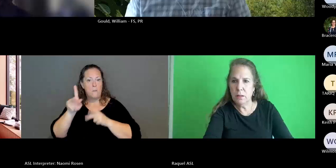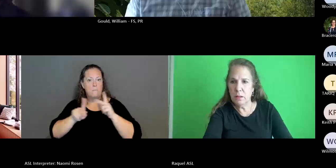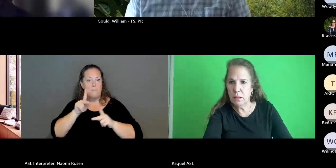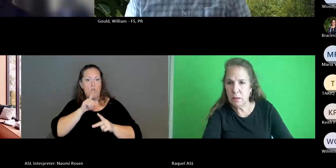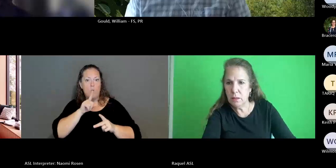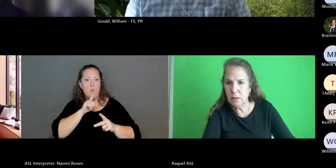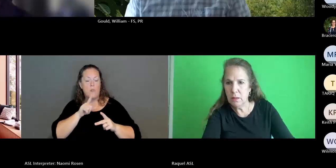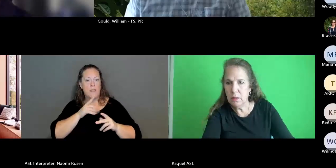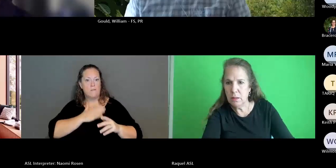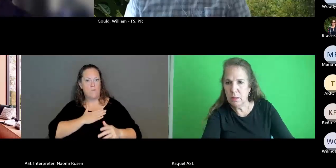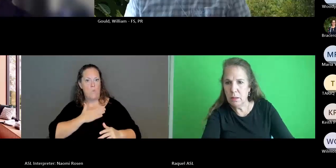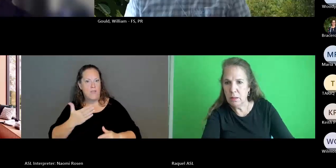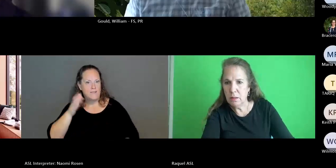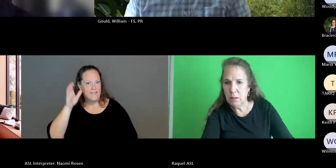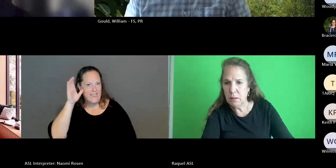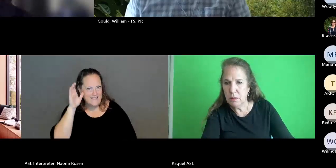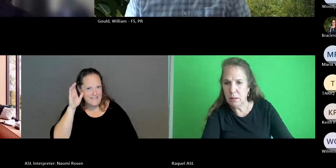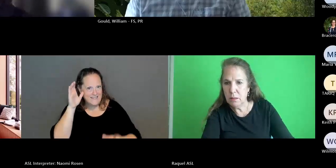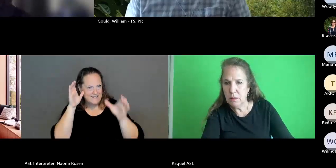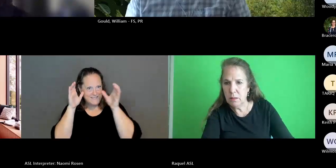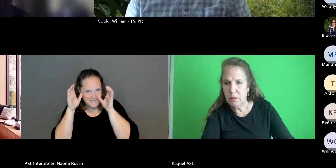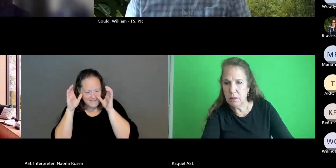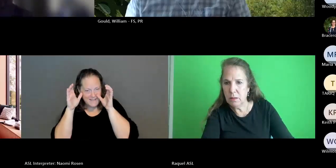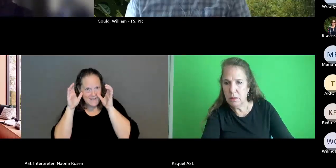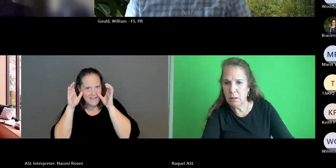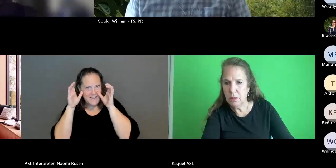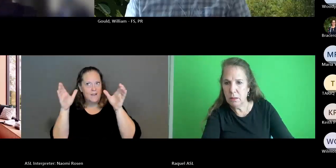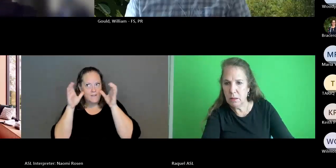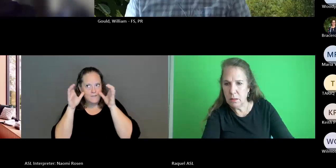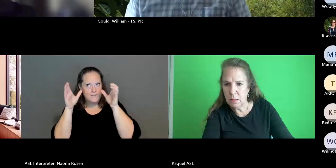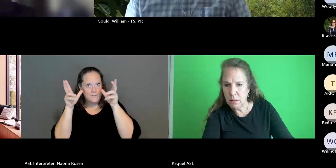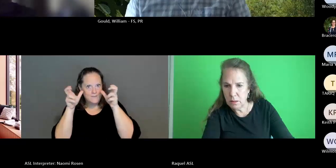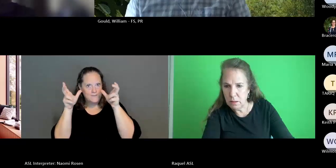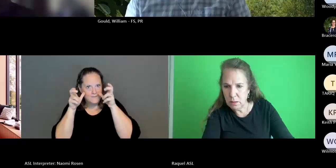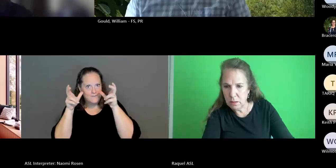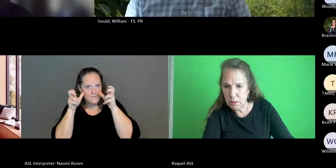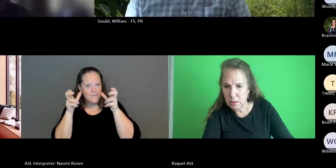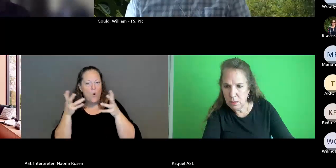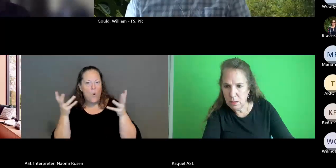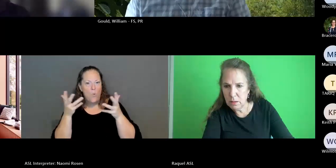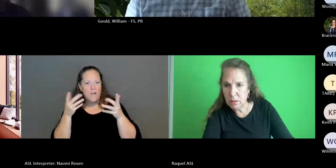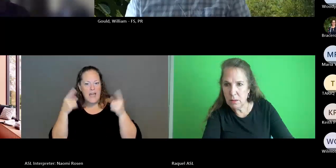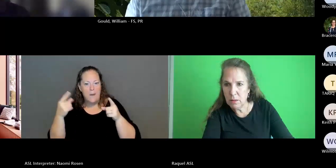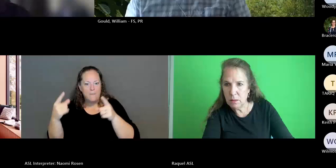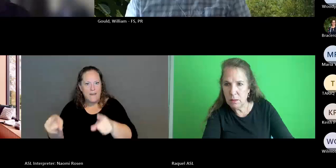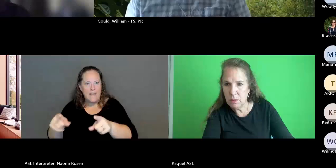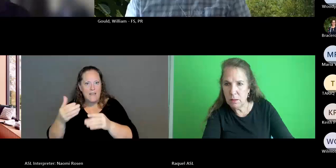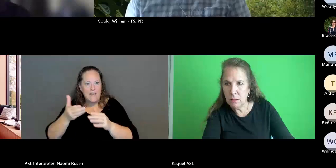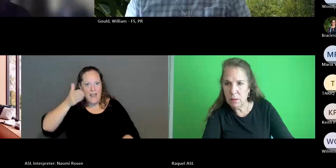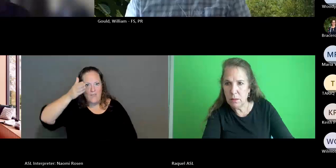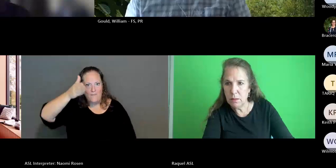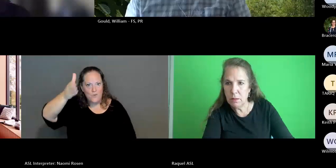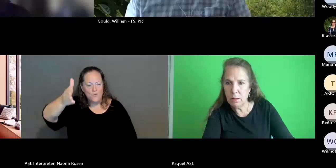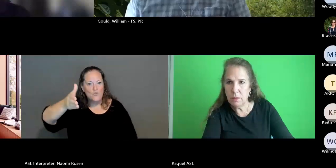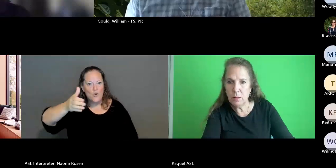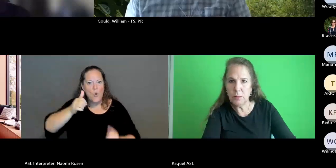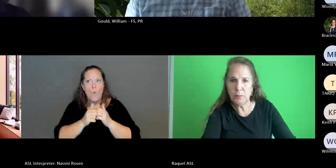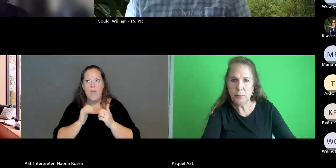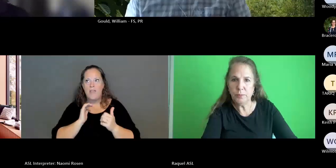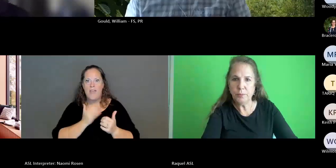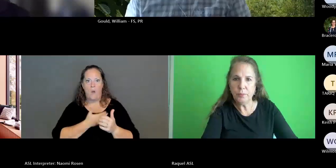open to listen and to hear what's going to happen with our